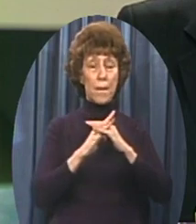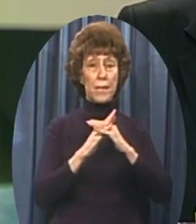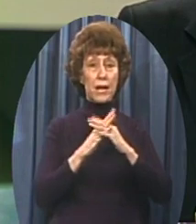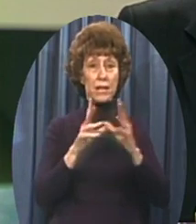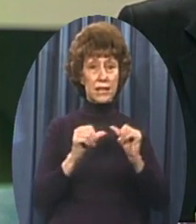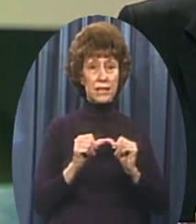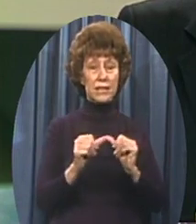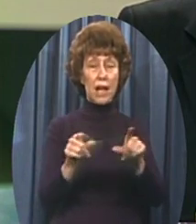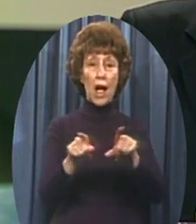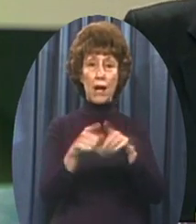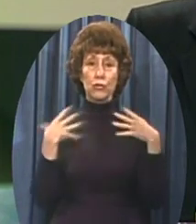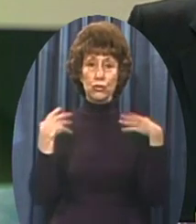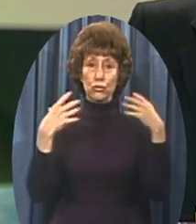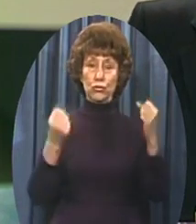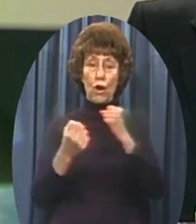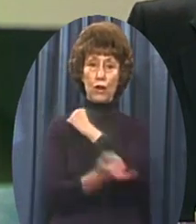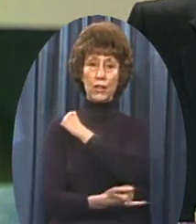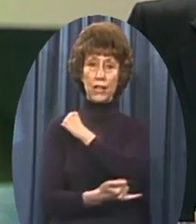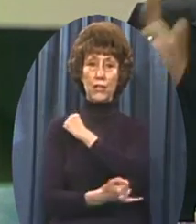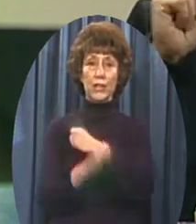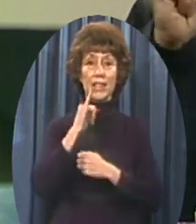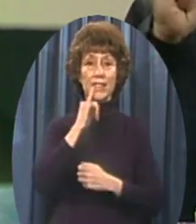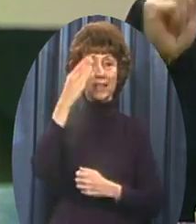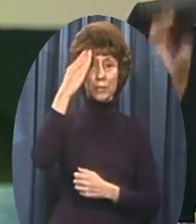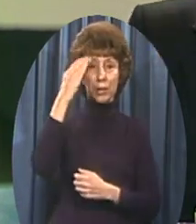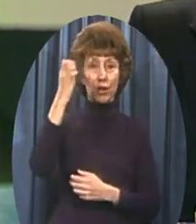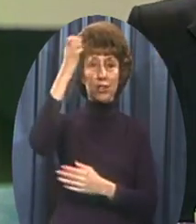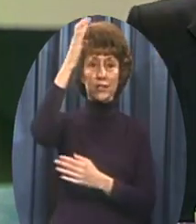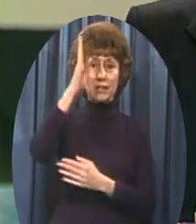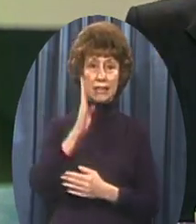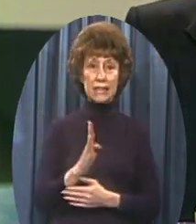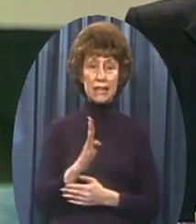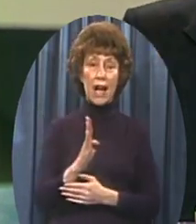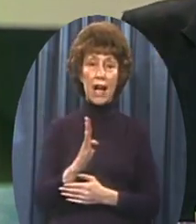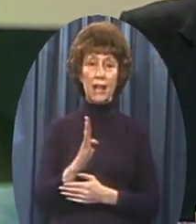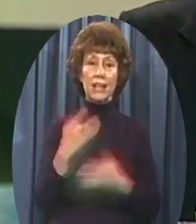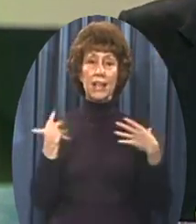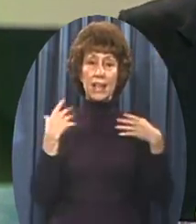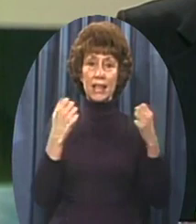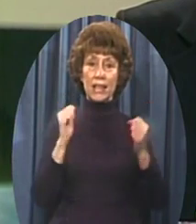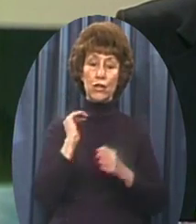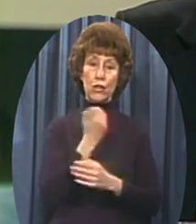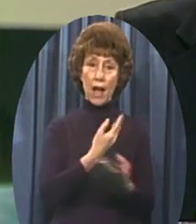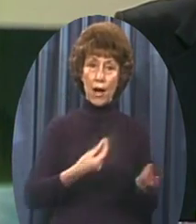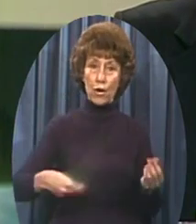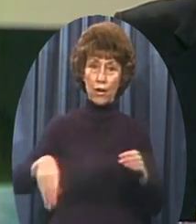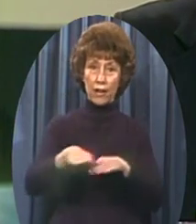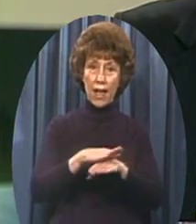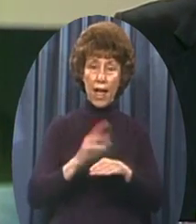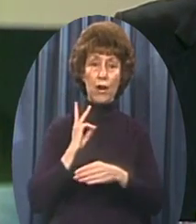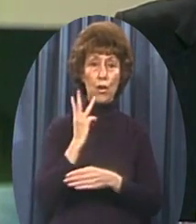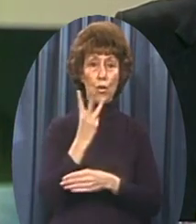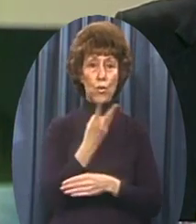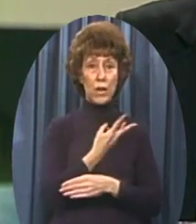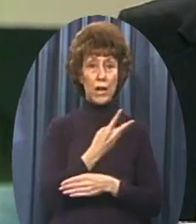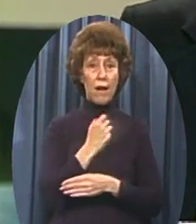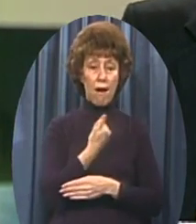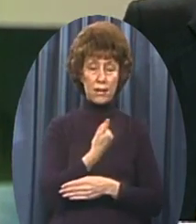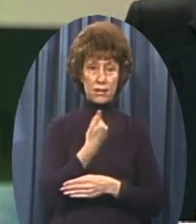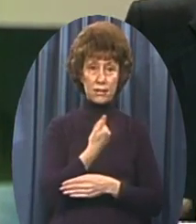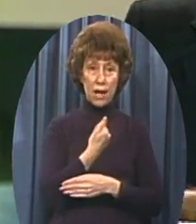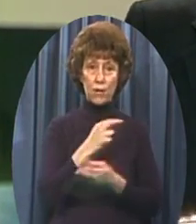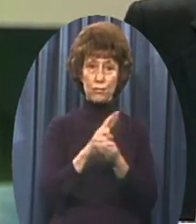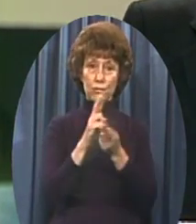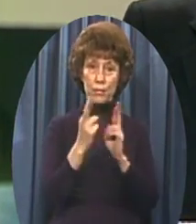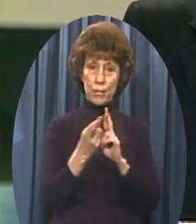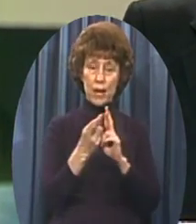awakening. 2 Chronicles 7:14, because God healed our land. I do not think we can heal ourselves. I think